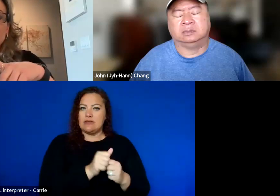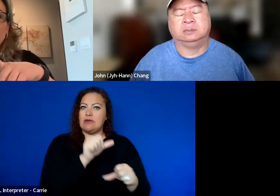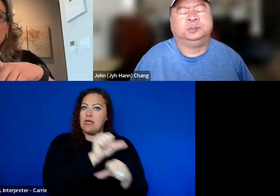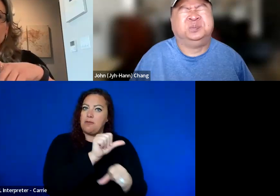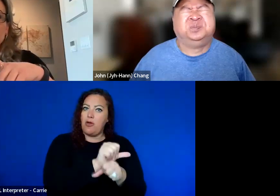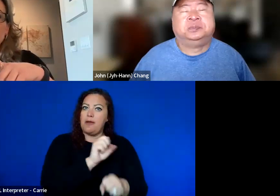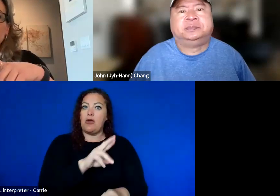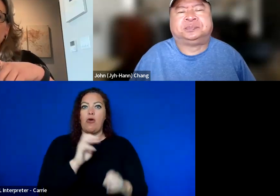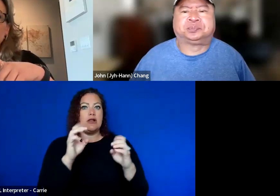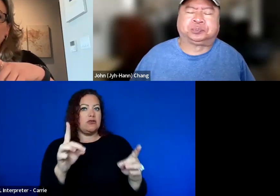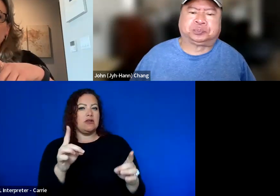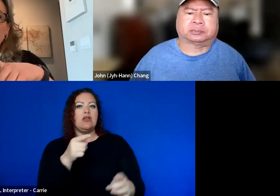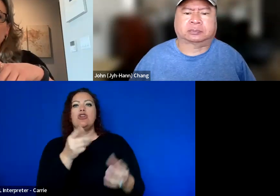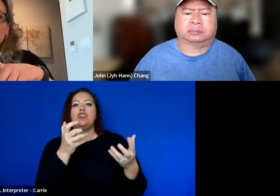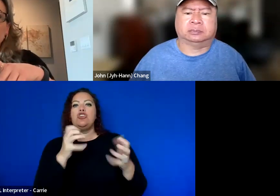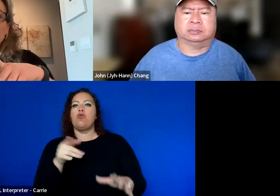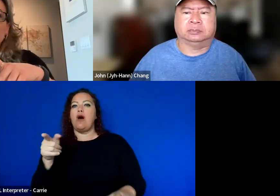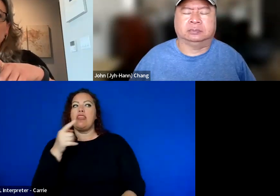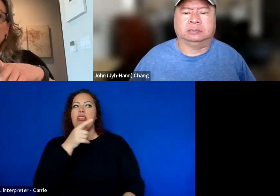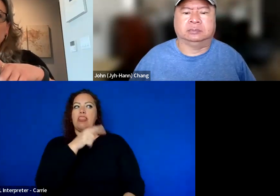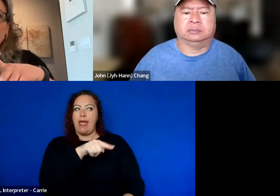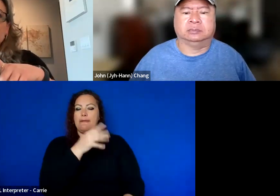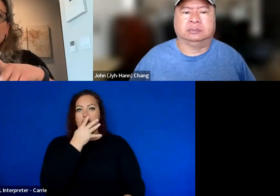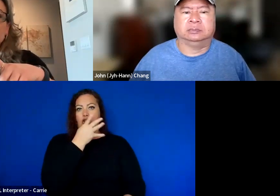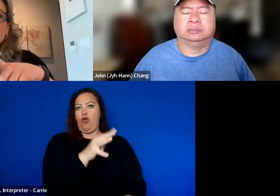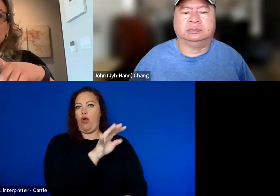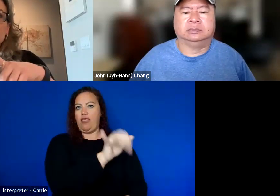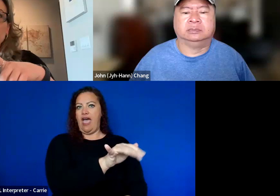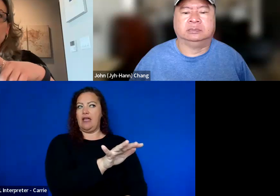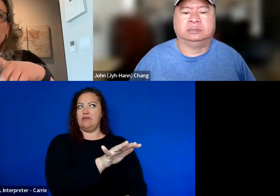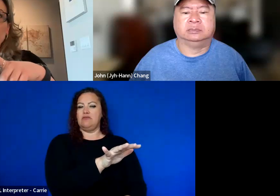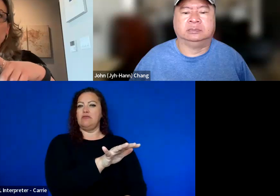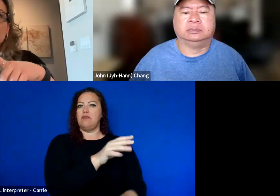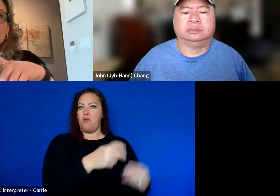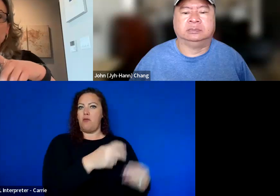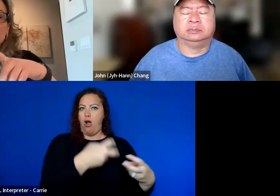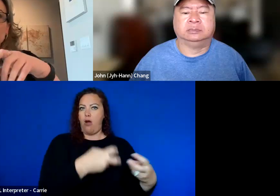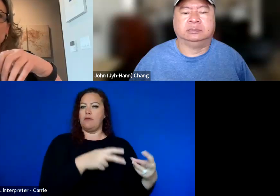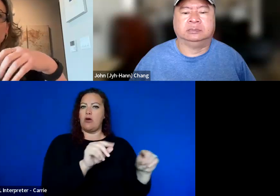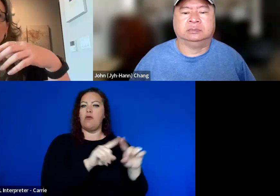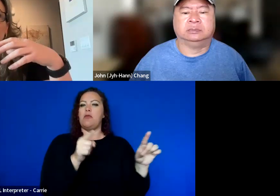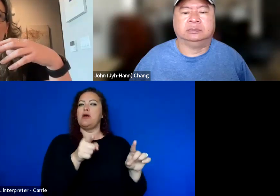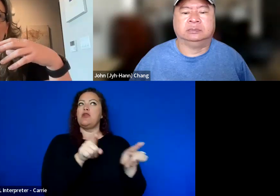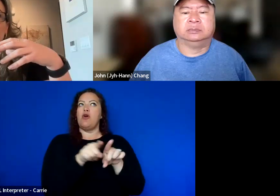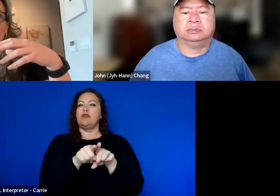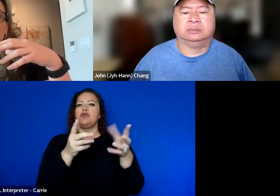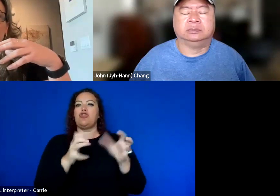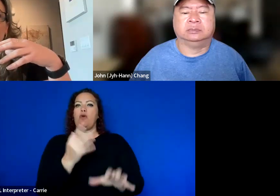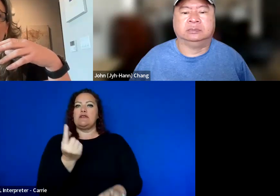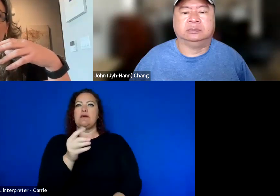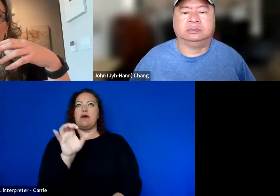education. So you don't want them to ignore that, but you also don't want somebody who